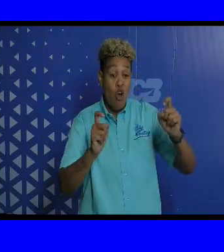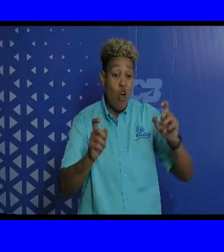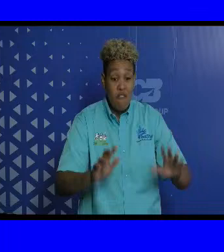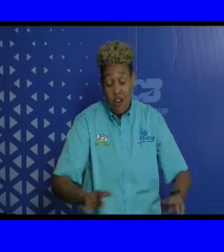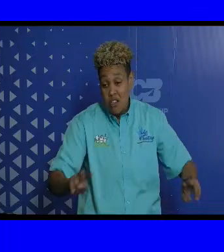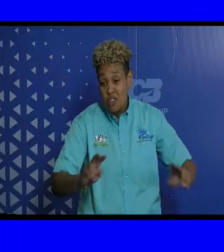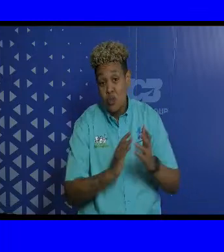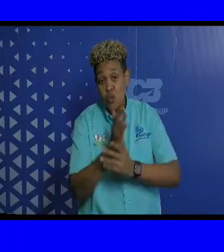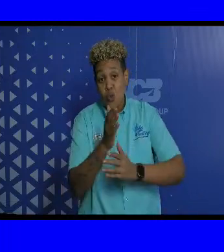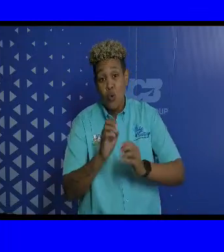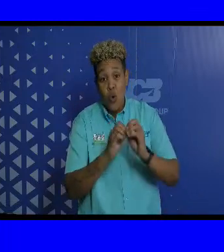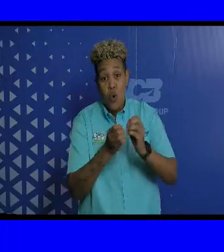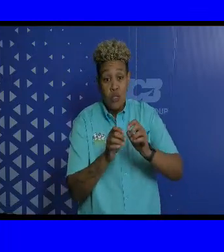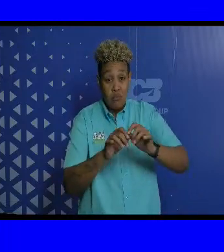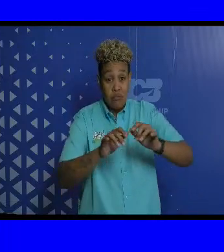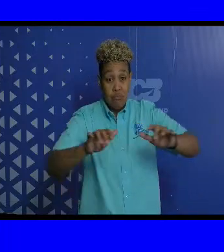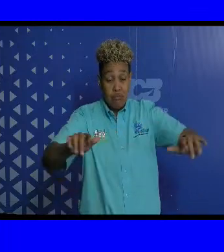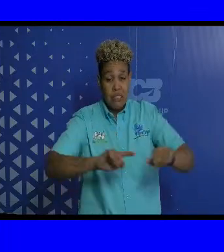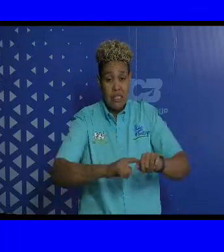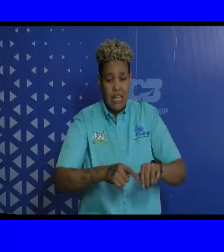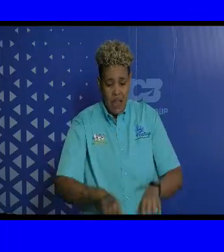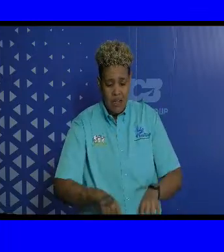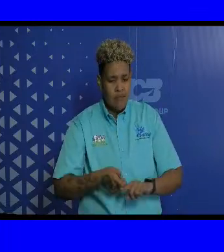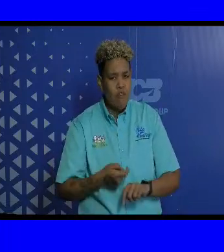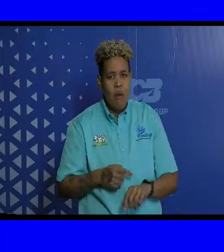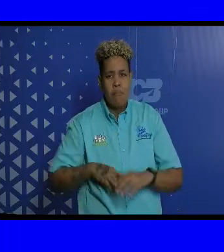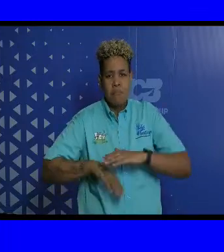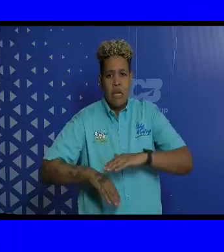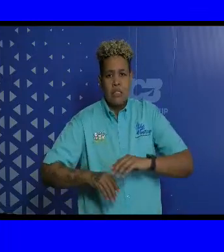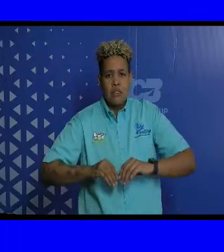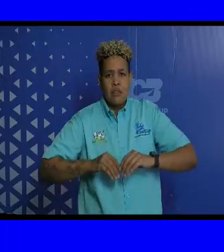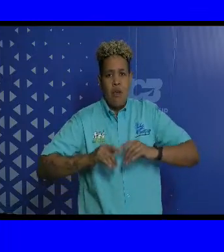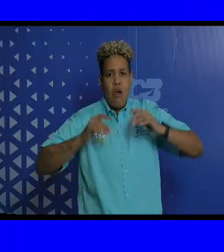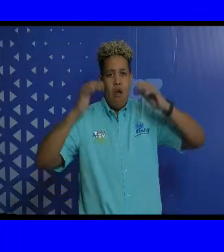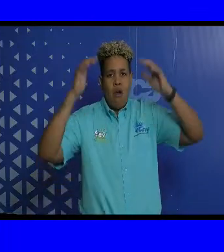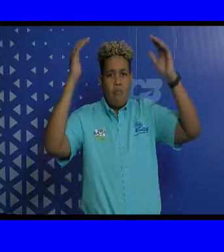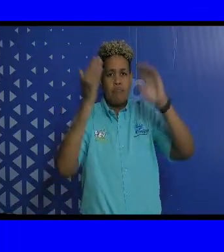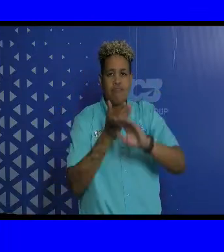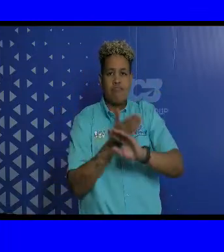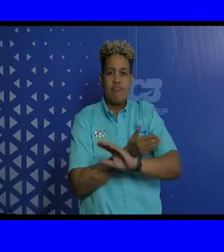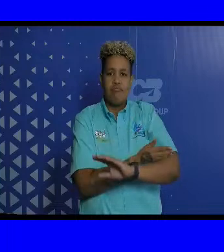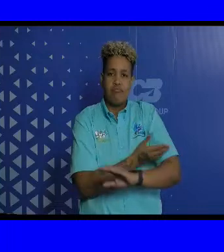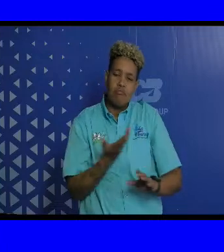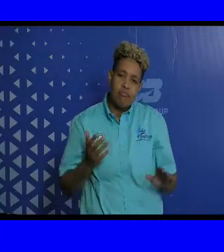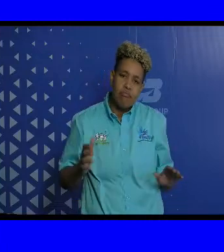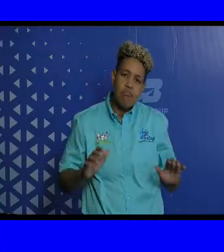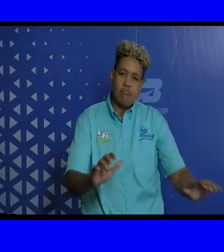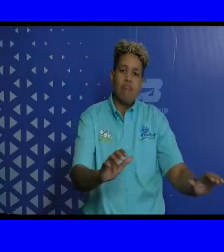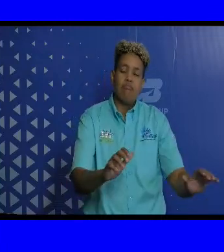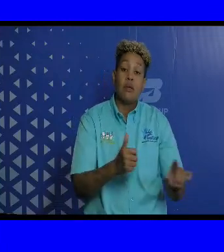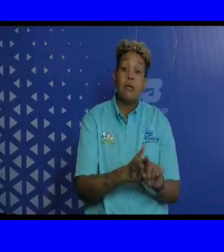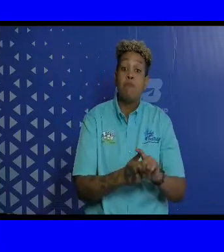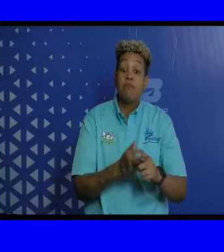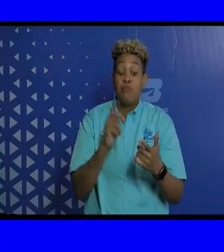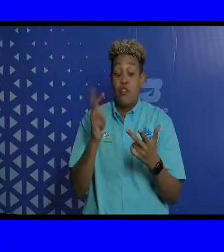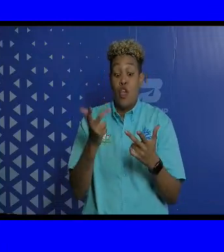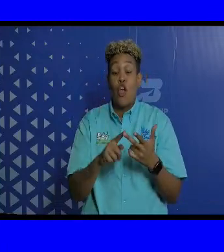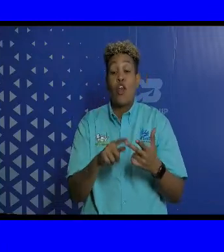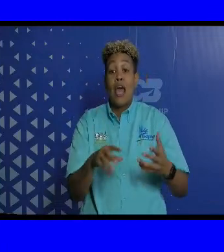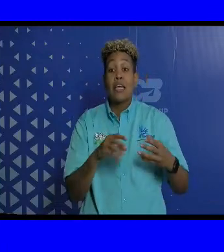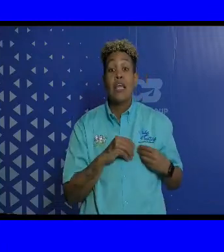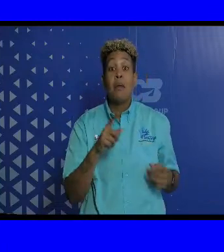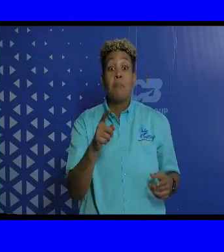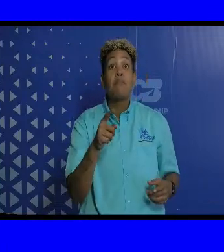governance throughout the organization, starting at the grassroots. And thirdly, once you take ownership, you